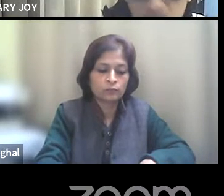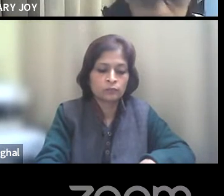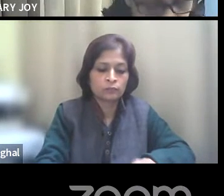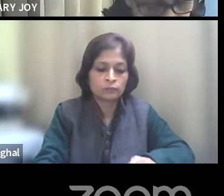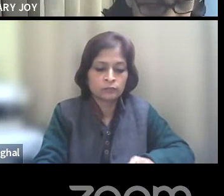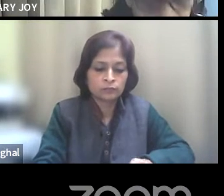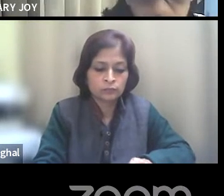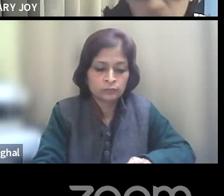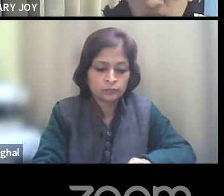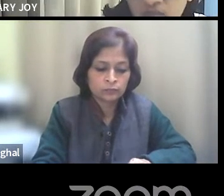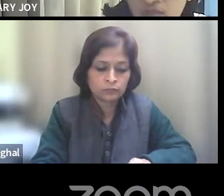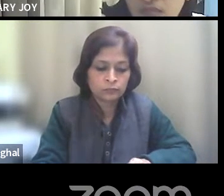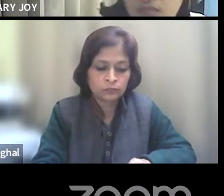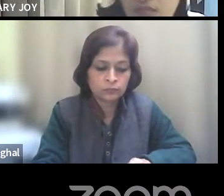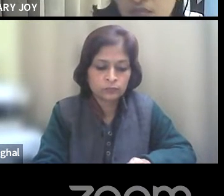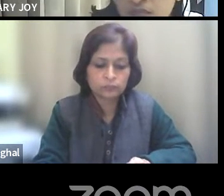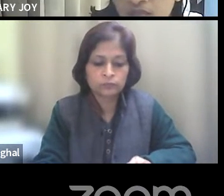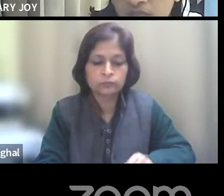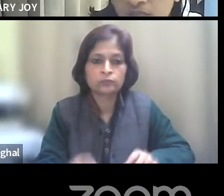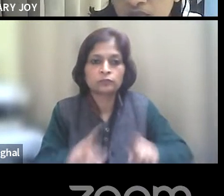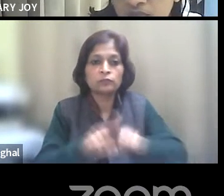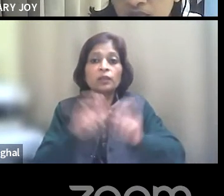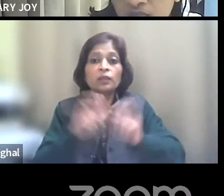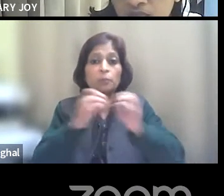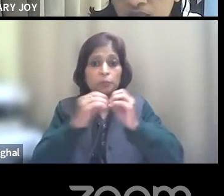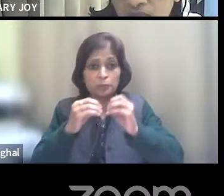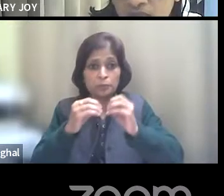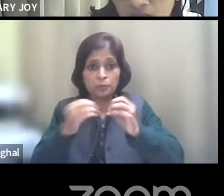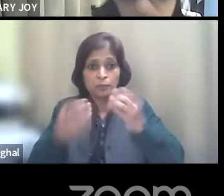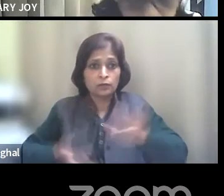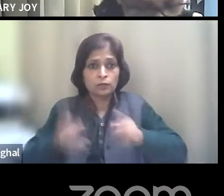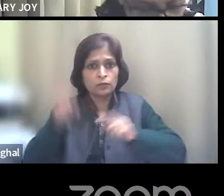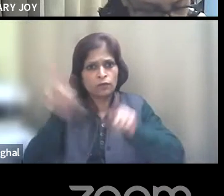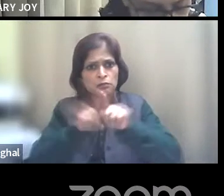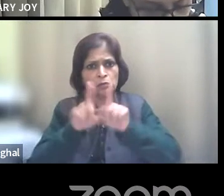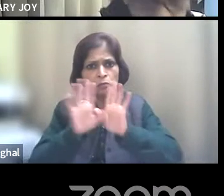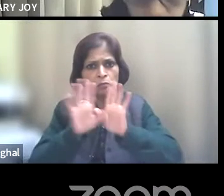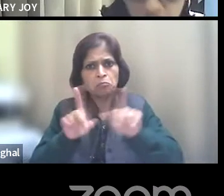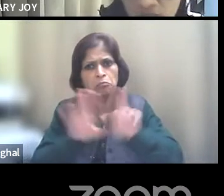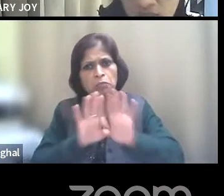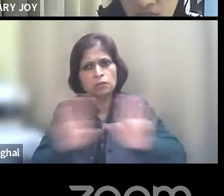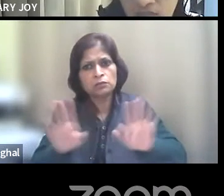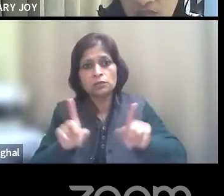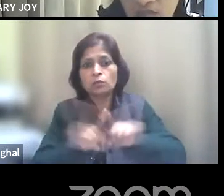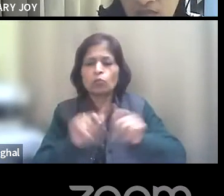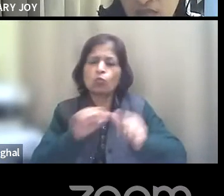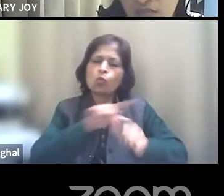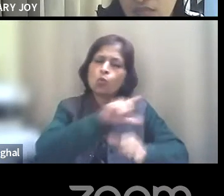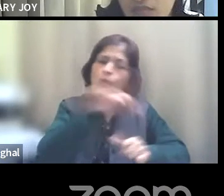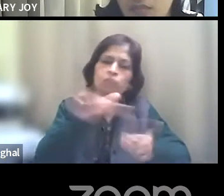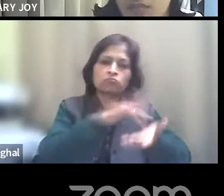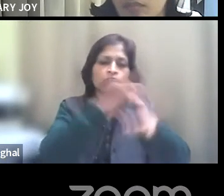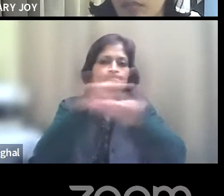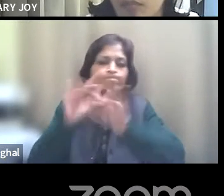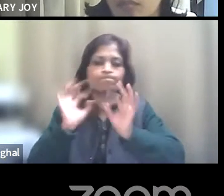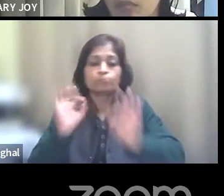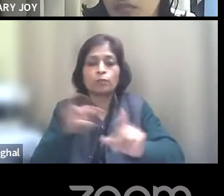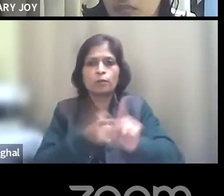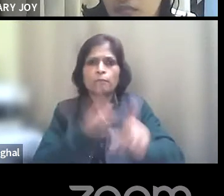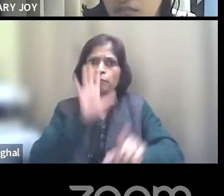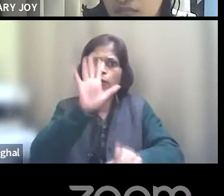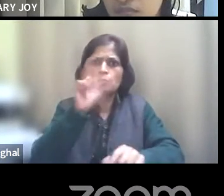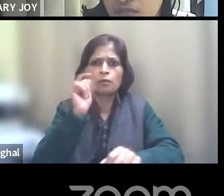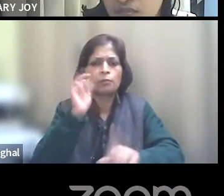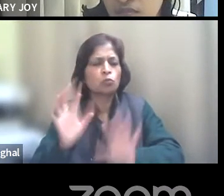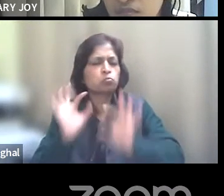within Bangladesh, but everywhere else. I've had the pleasure of working in Bangladesh for 5 long years, and it's an